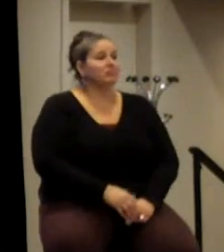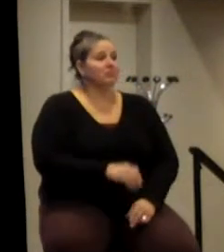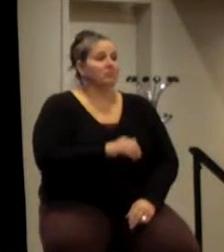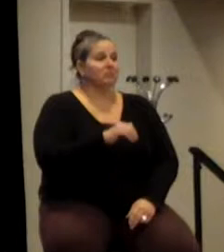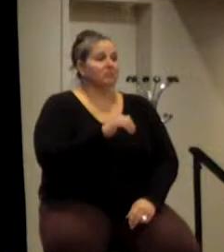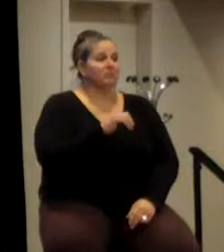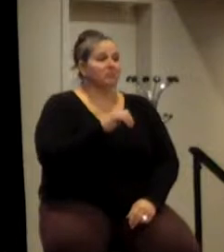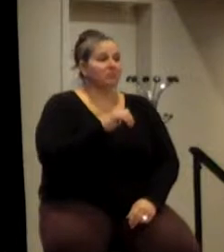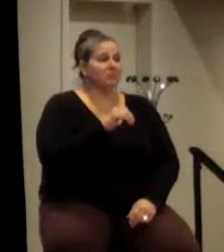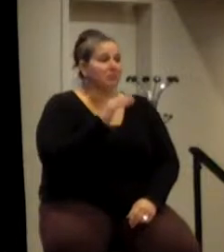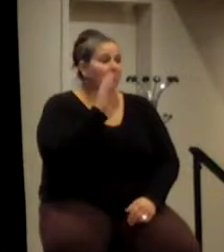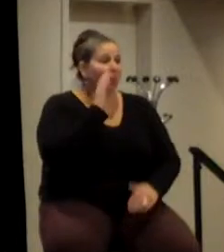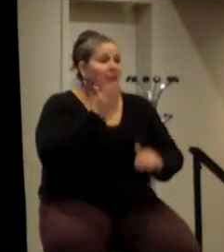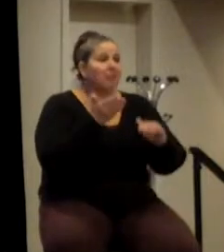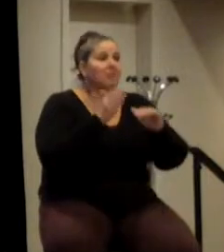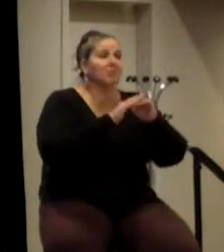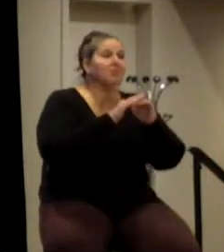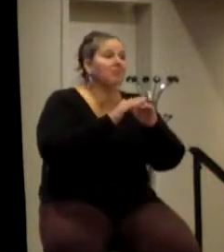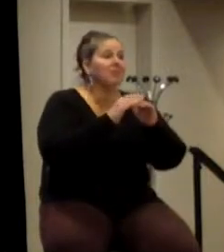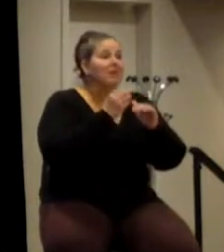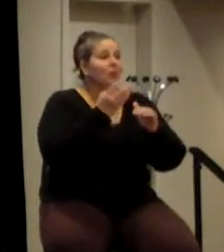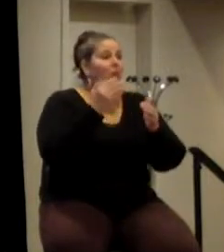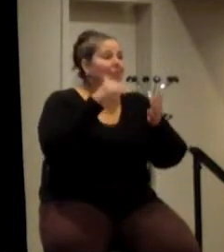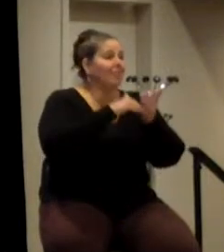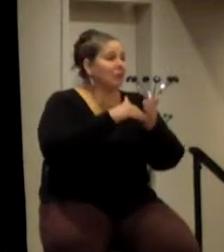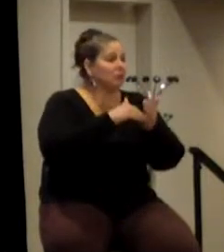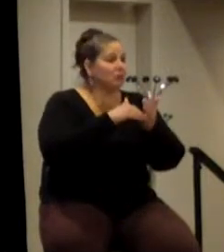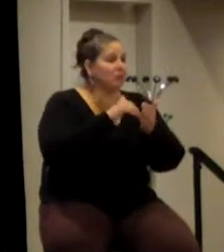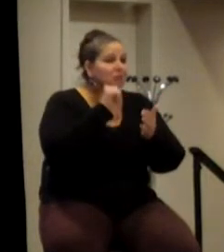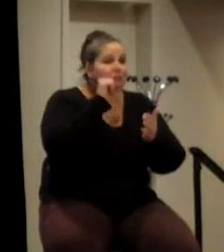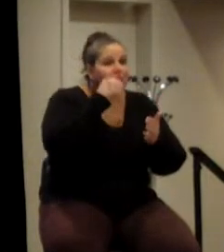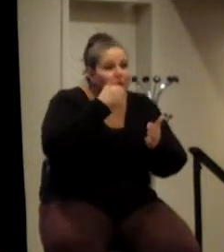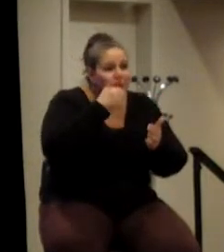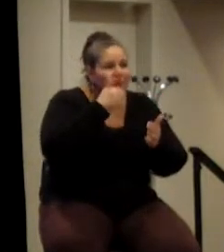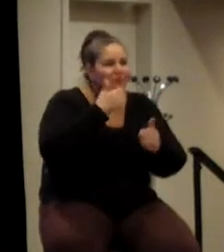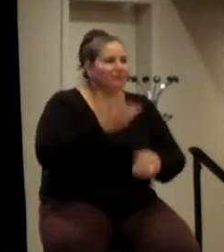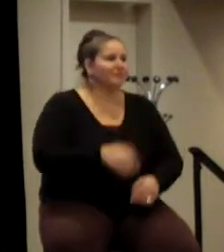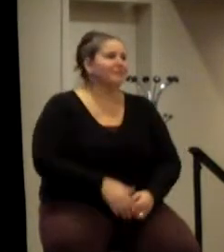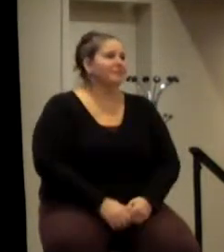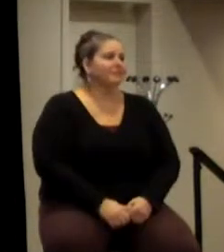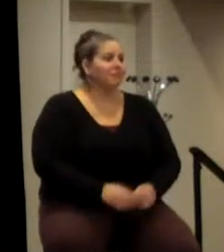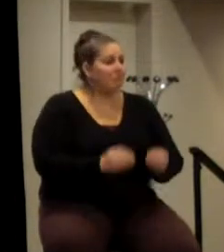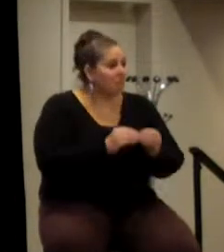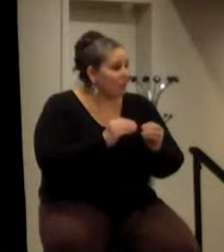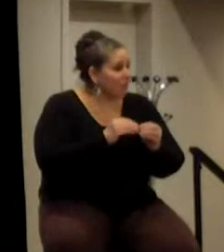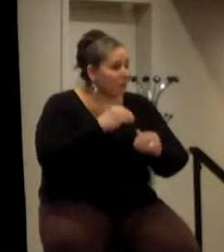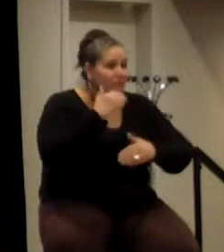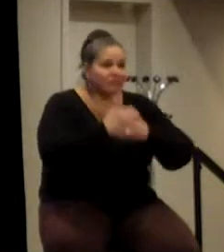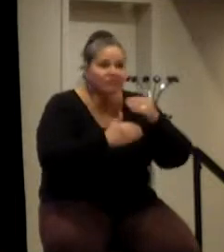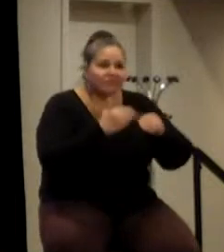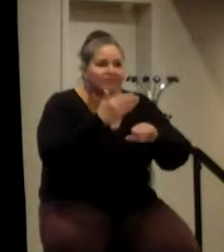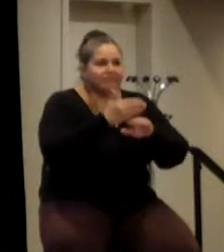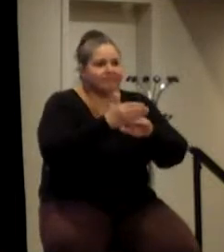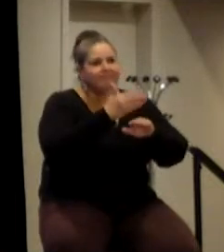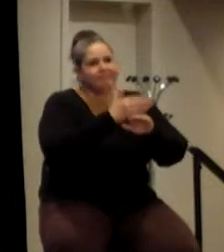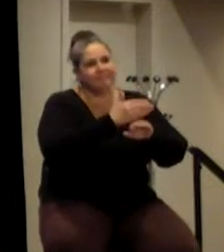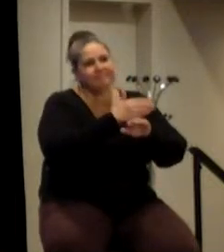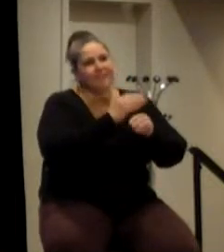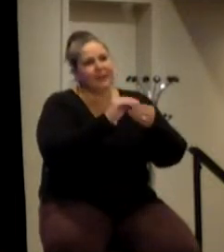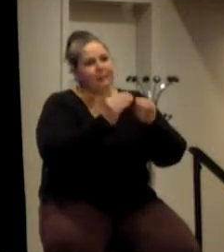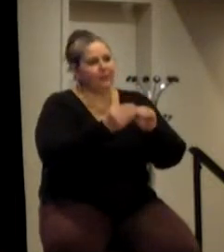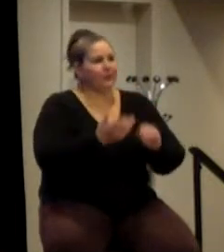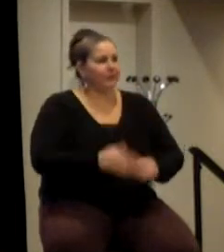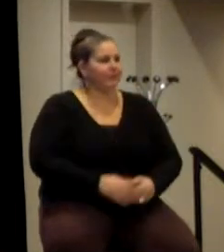thousand people, and we're going to continue to make progress. The age and geographic